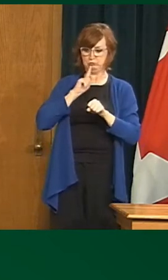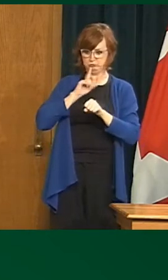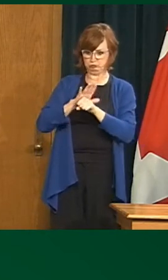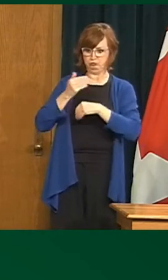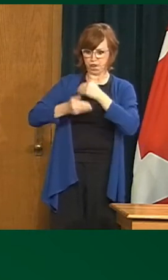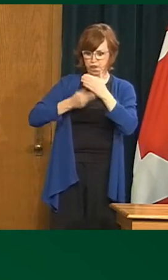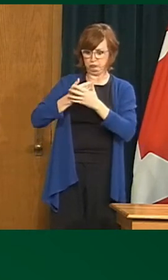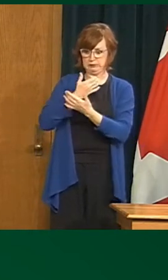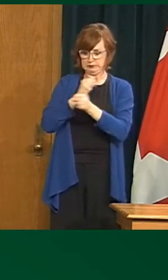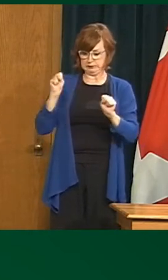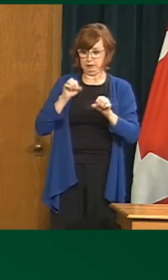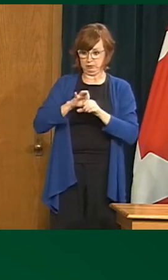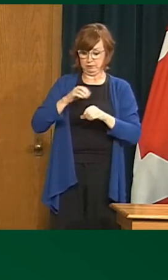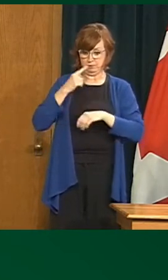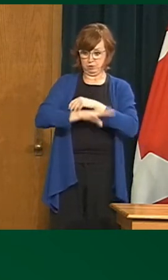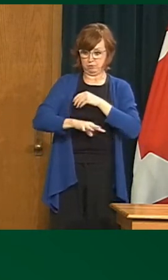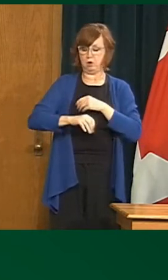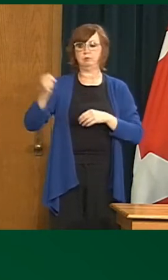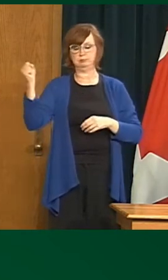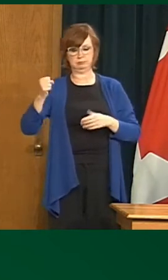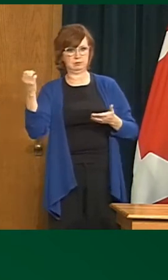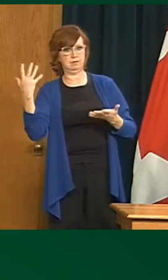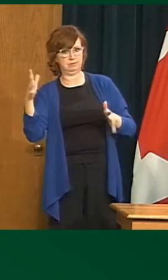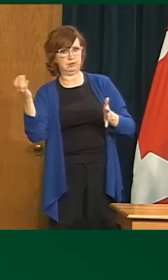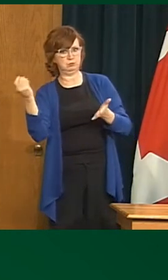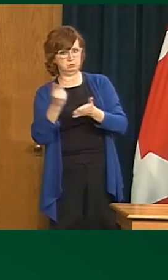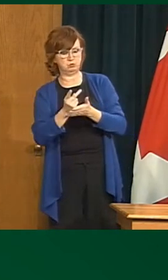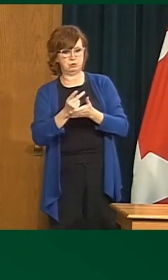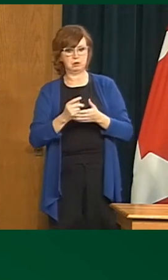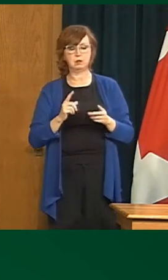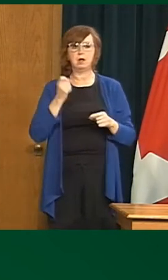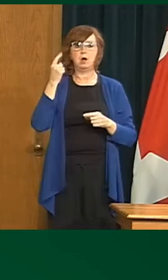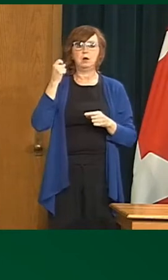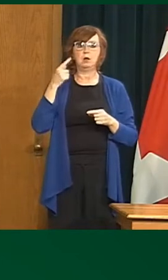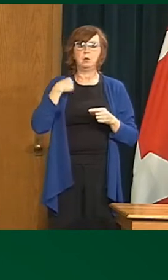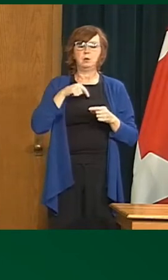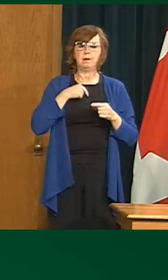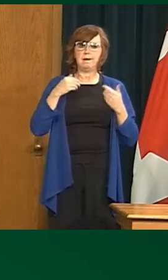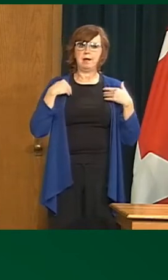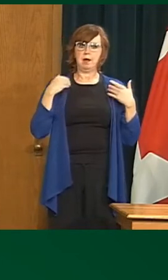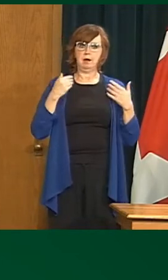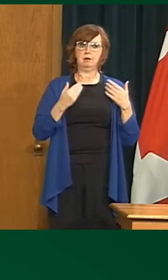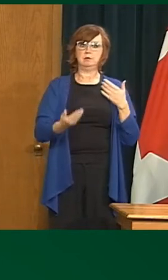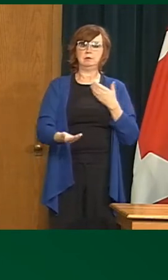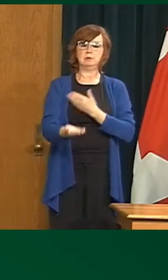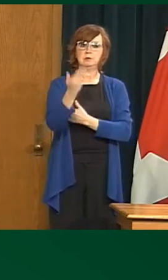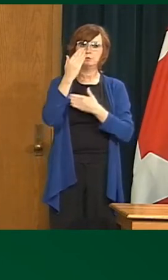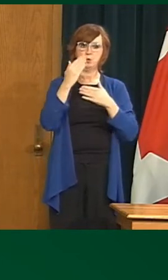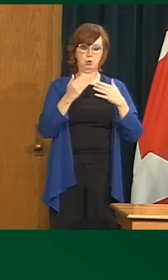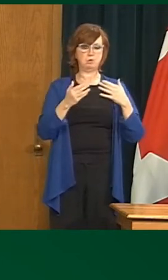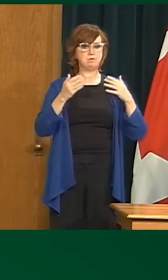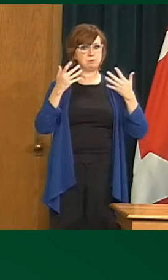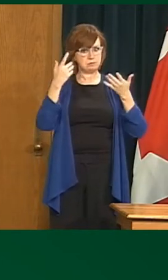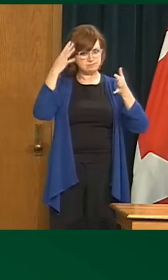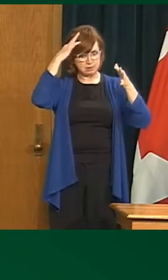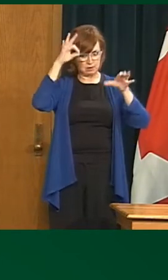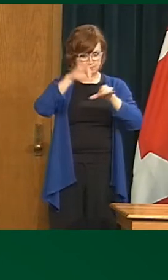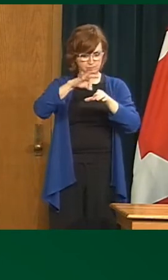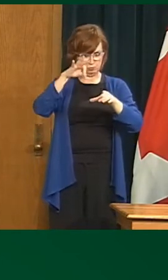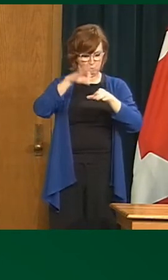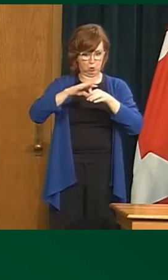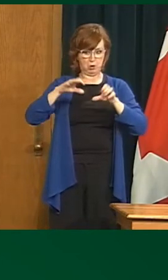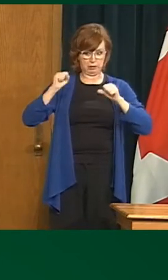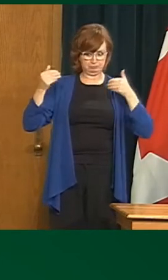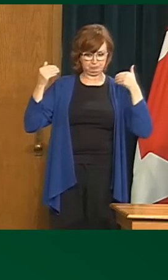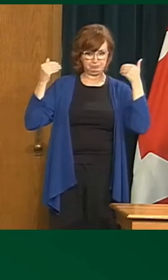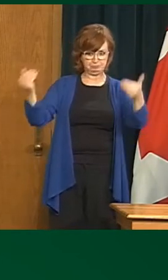Today, Cabinet approved the changes to the Election Act regulations to give the Chief Electoral Officer clear authority to take any